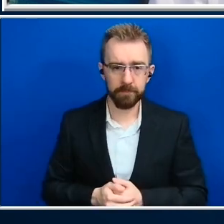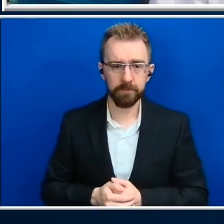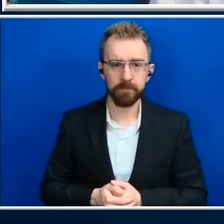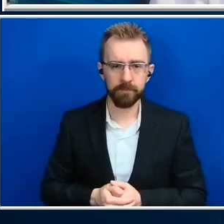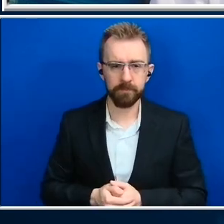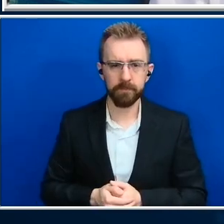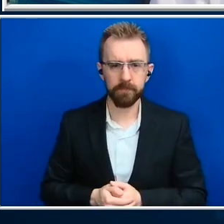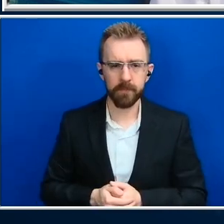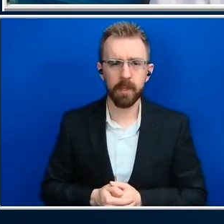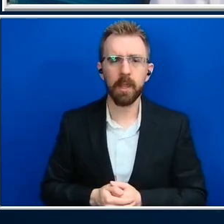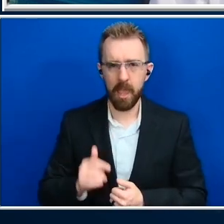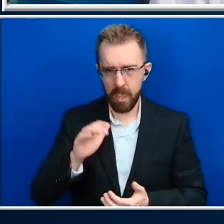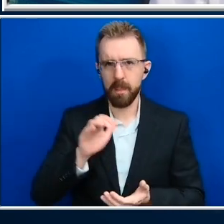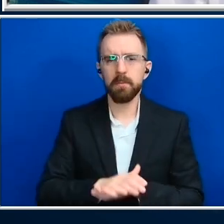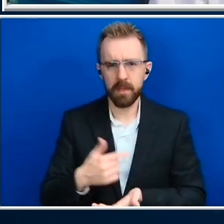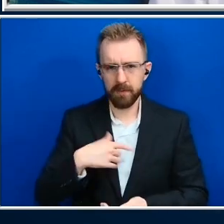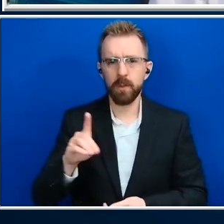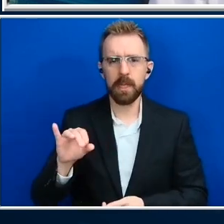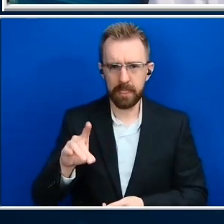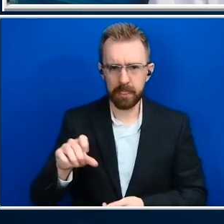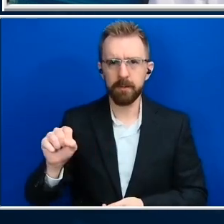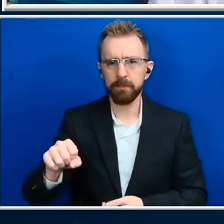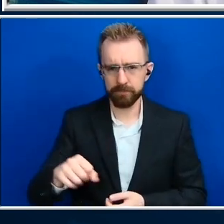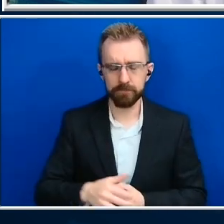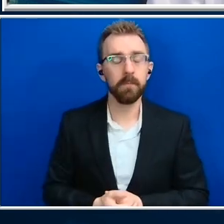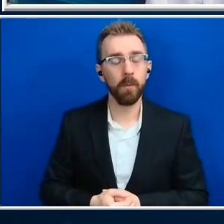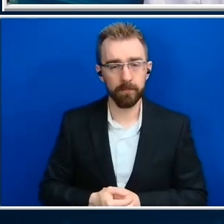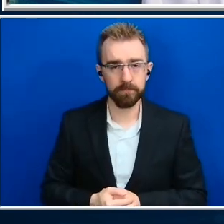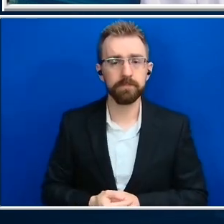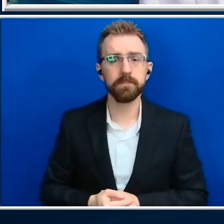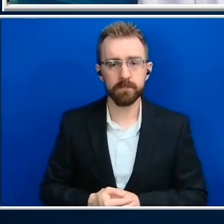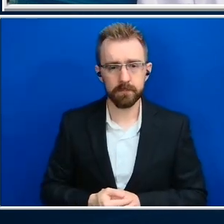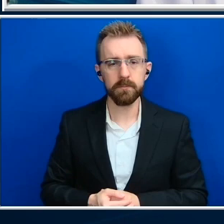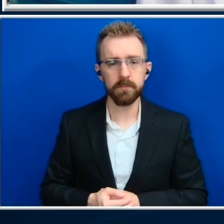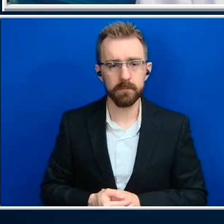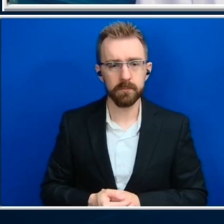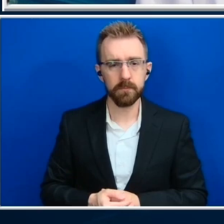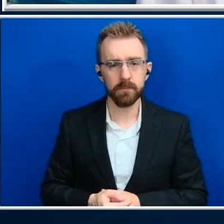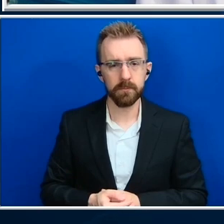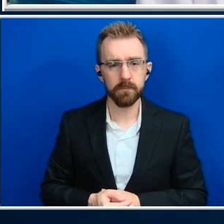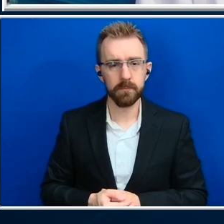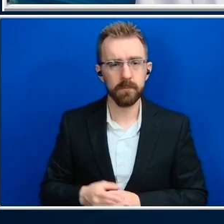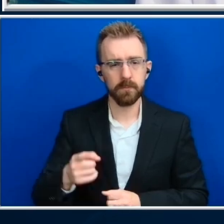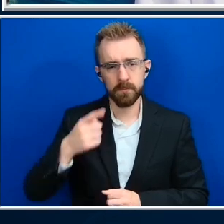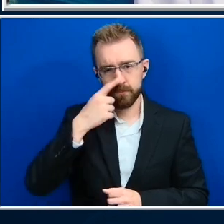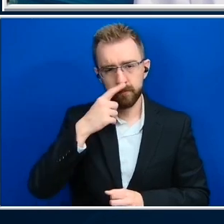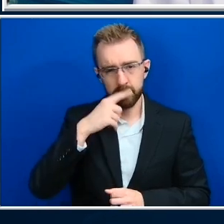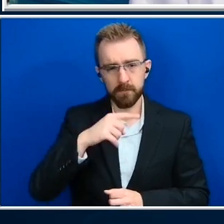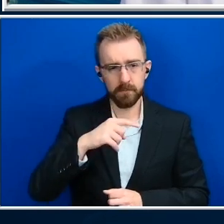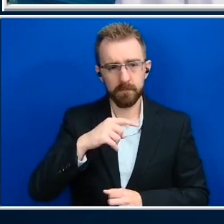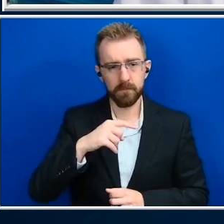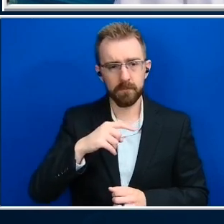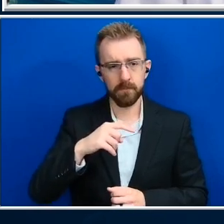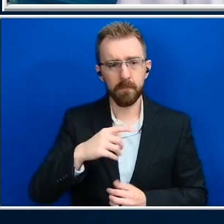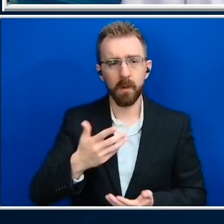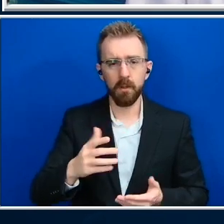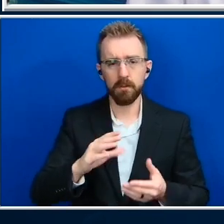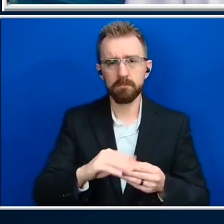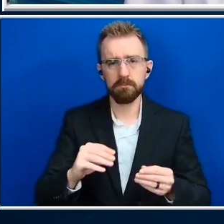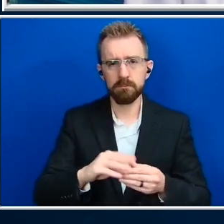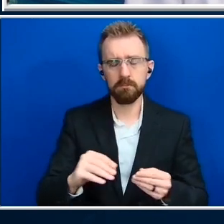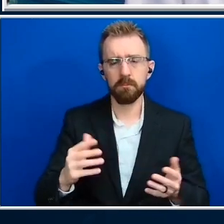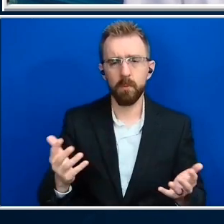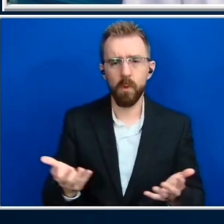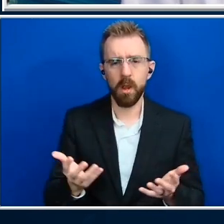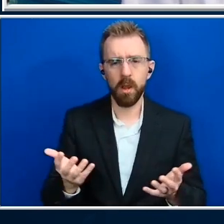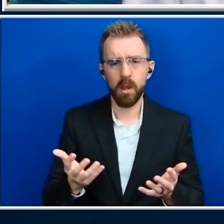Yes, I believe we did. I did. Okay. And so what, know can it you was- tell us? Okay, you tell us what your recovery